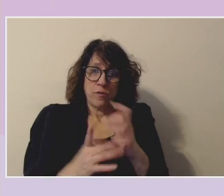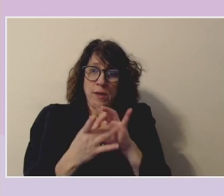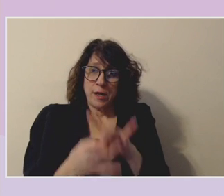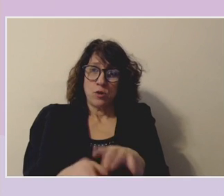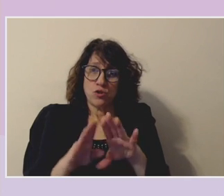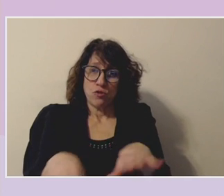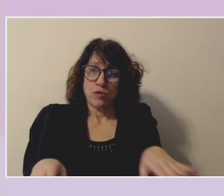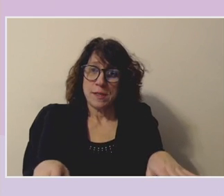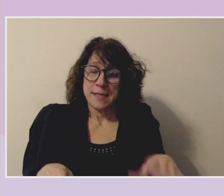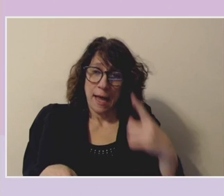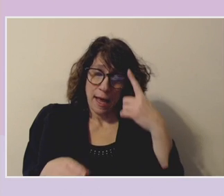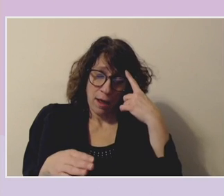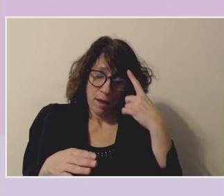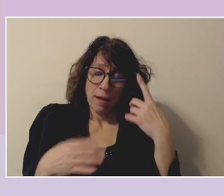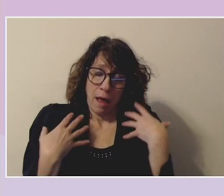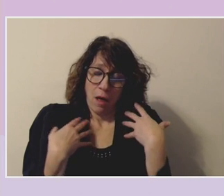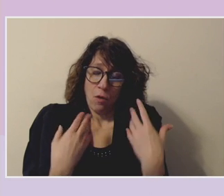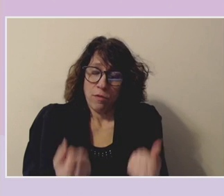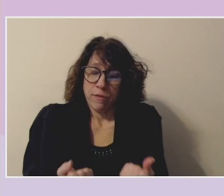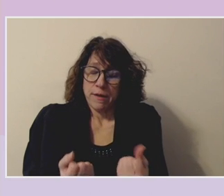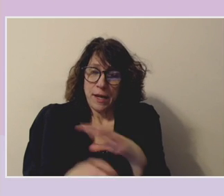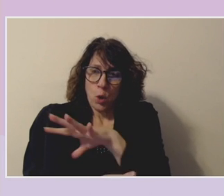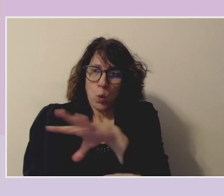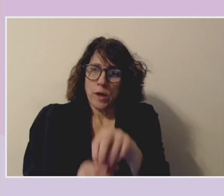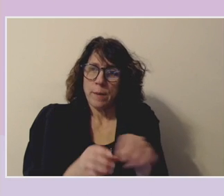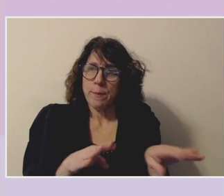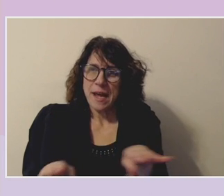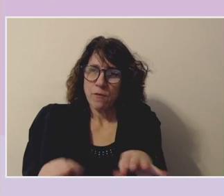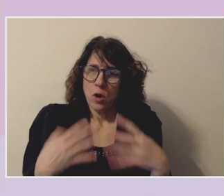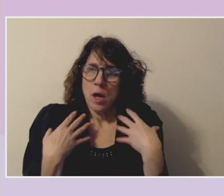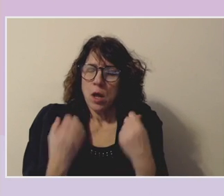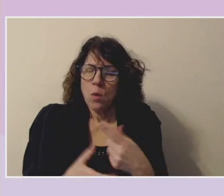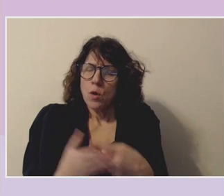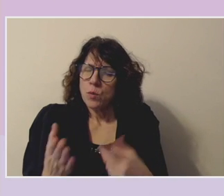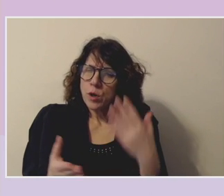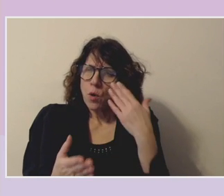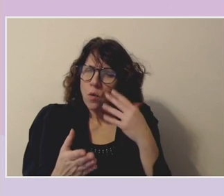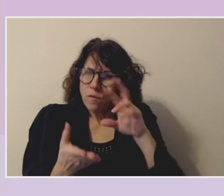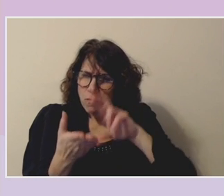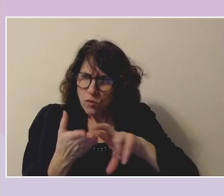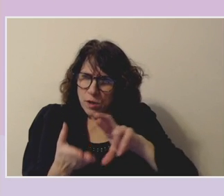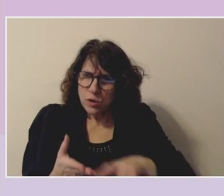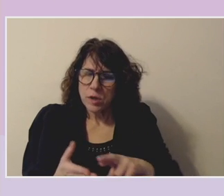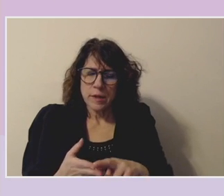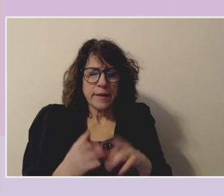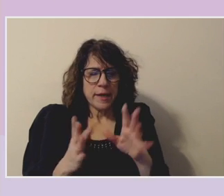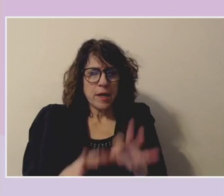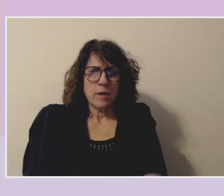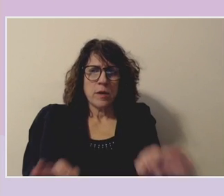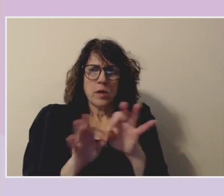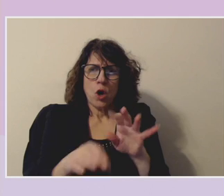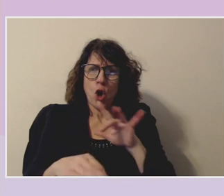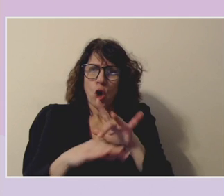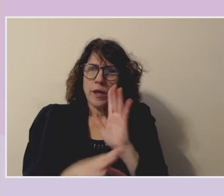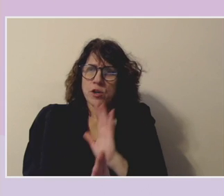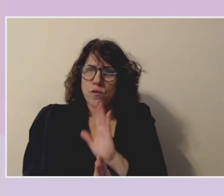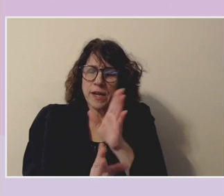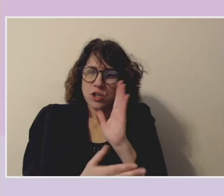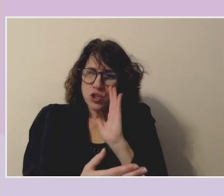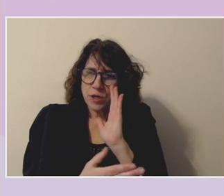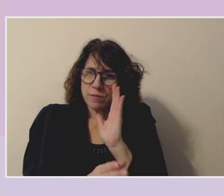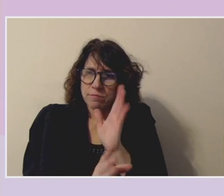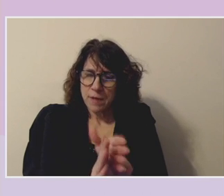behavioral health. What do we know from the research about the importance of early intervention and preventative care for